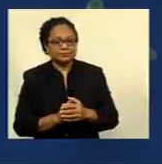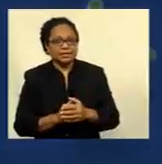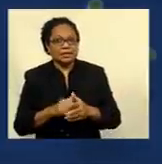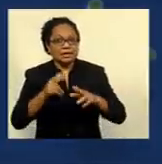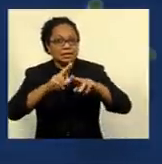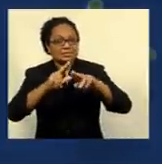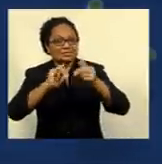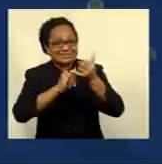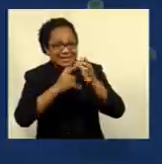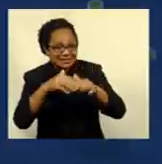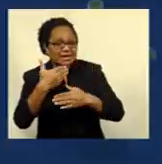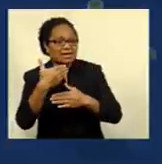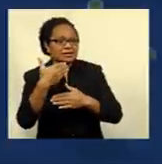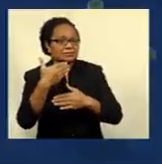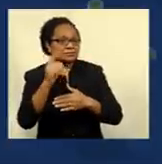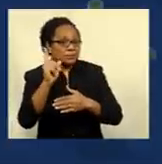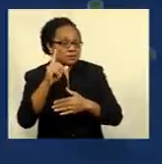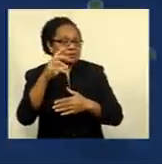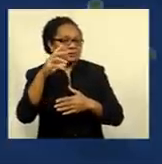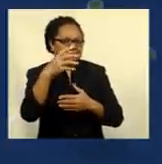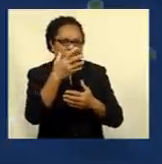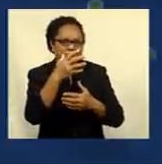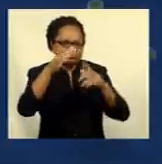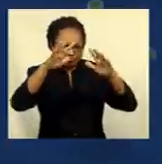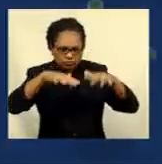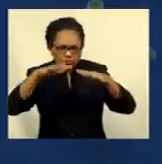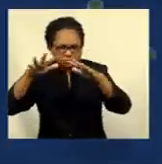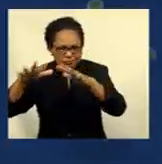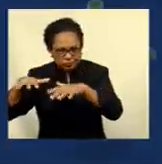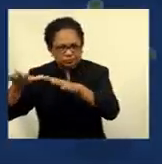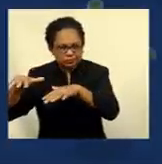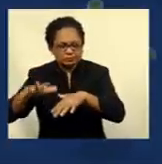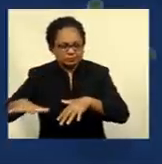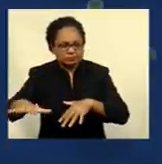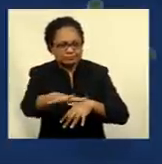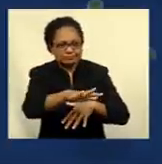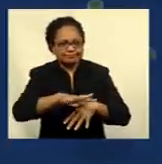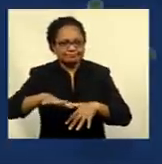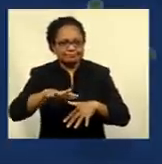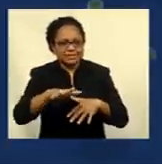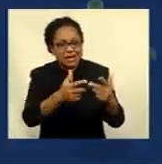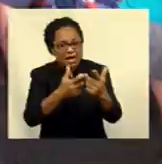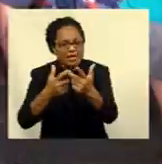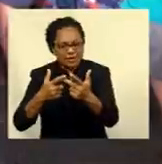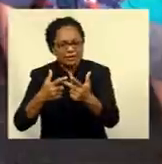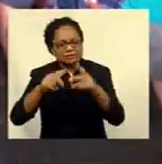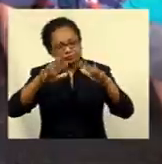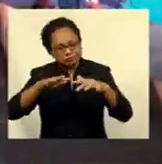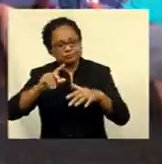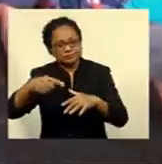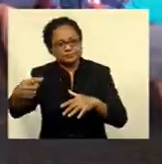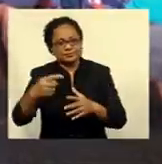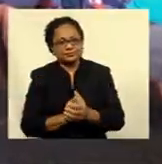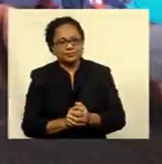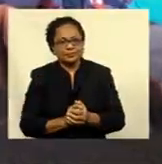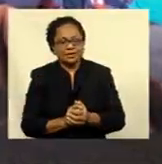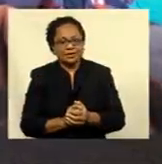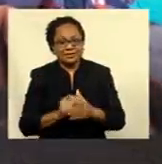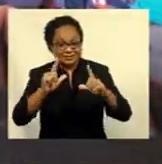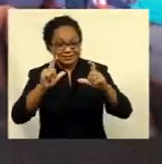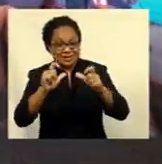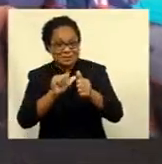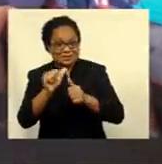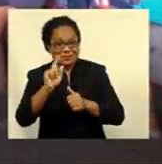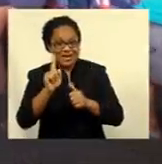for Saturday, some showers over the southern parts of the larger islands, elsewhere brief showers. And to our shot of the day,